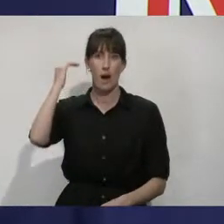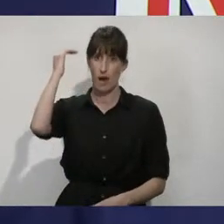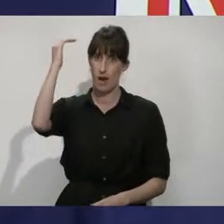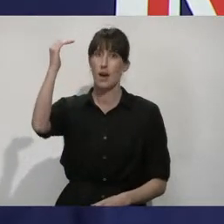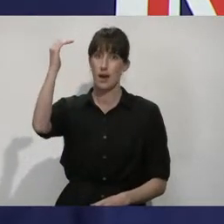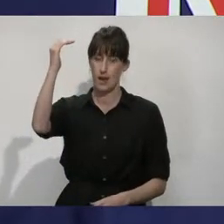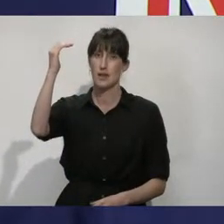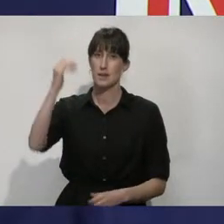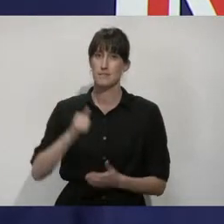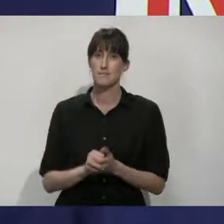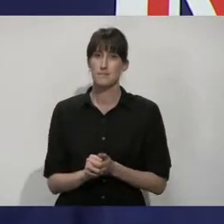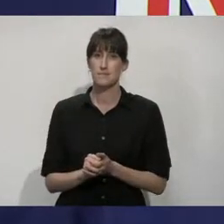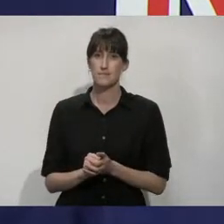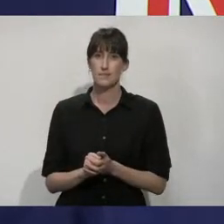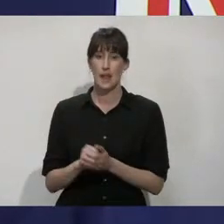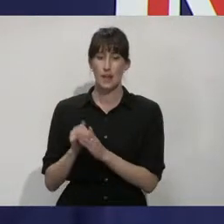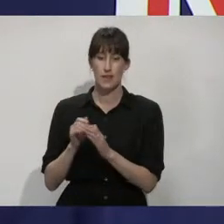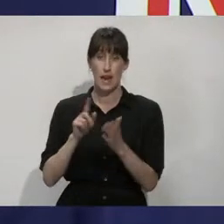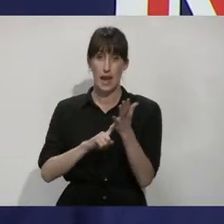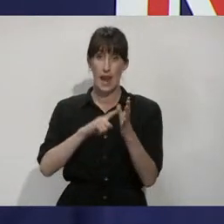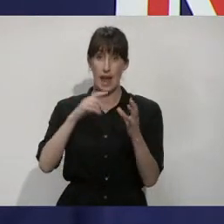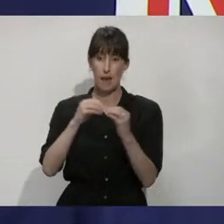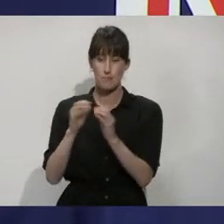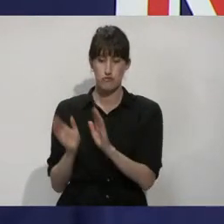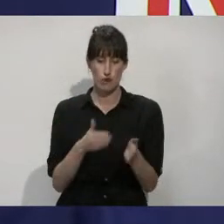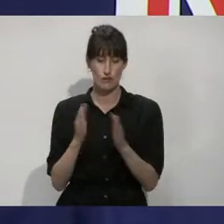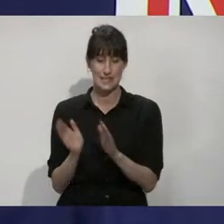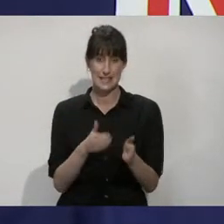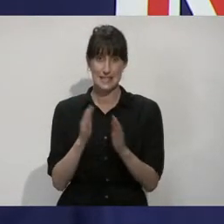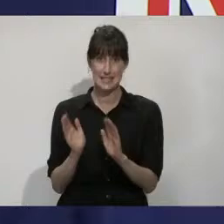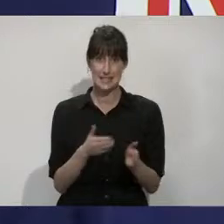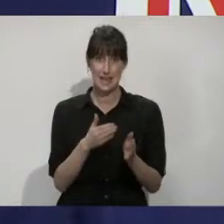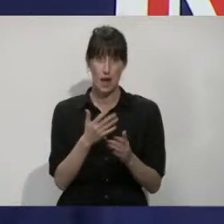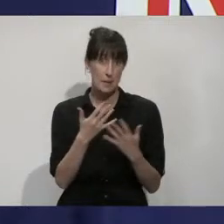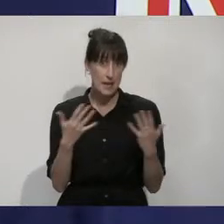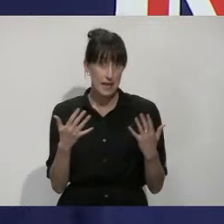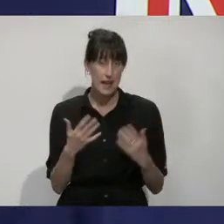of tests processed yesterday stands at